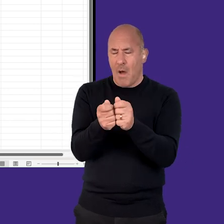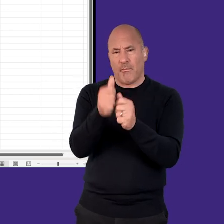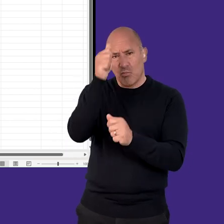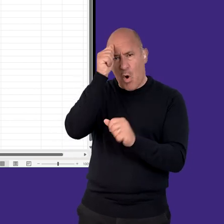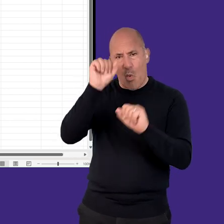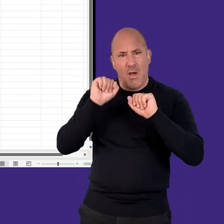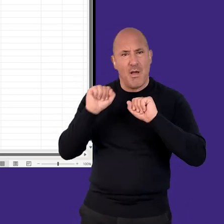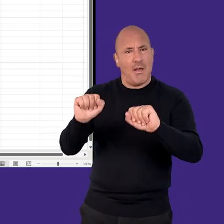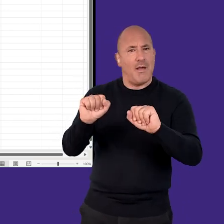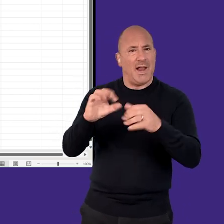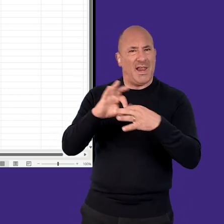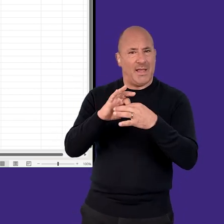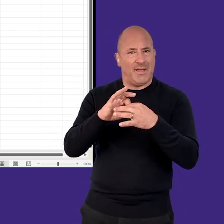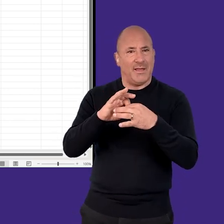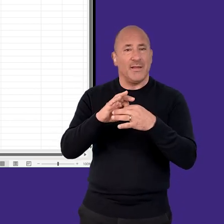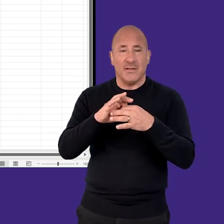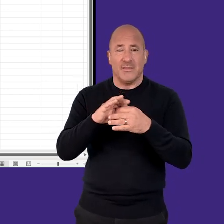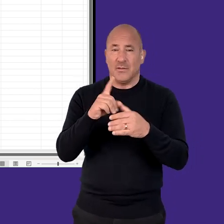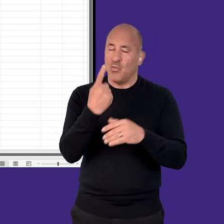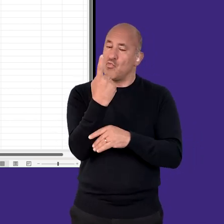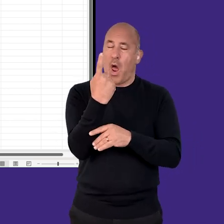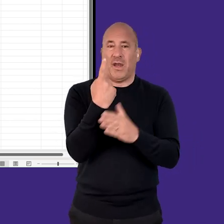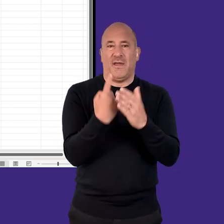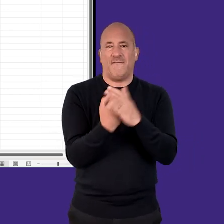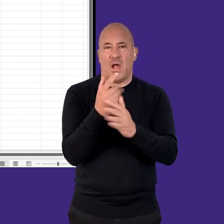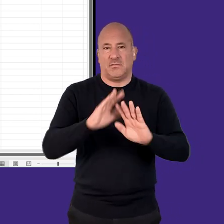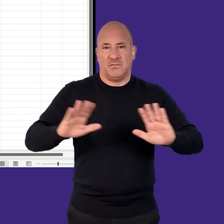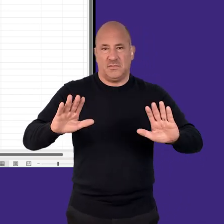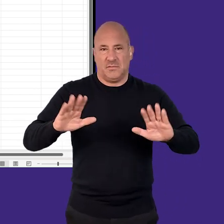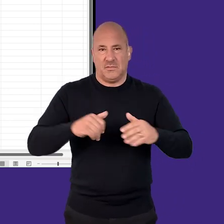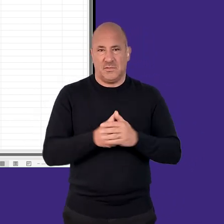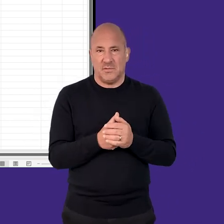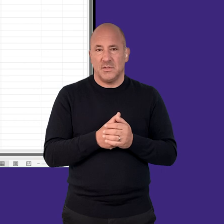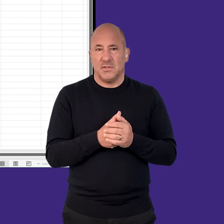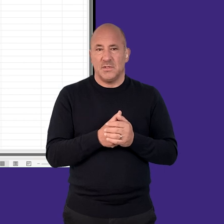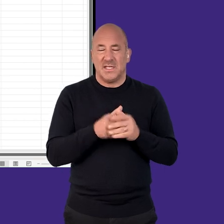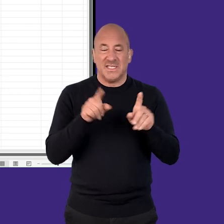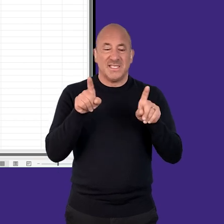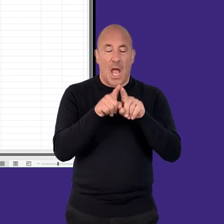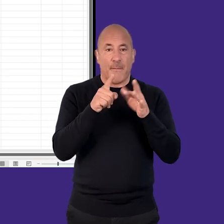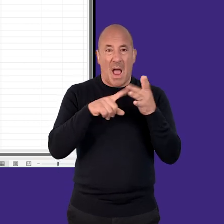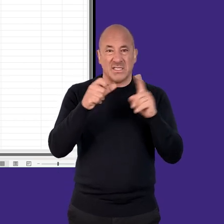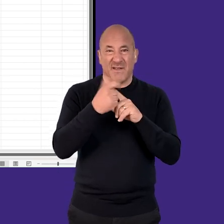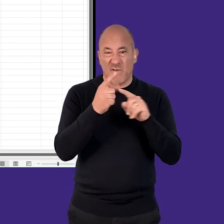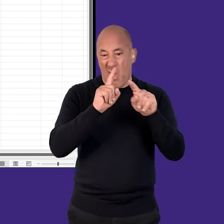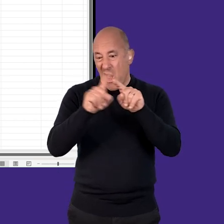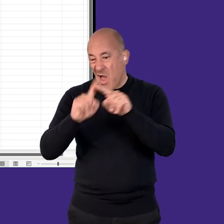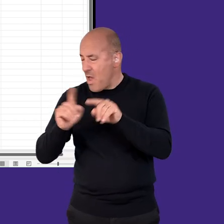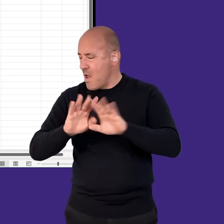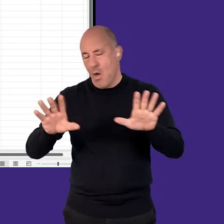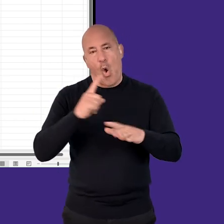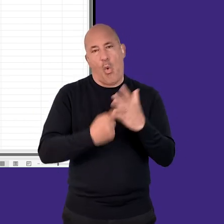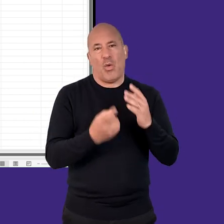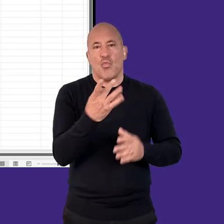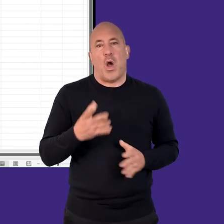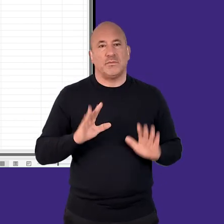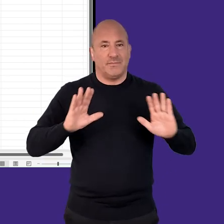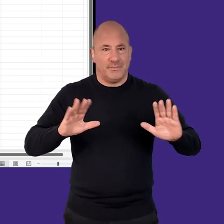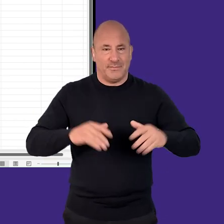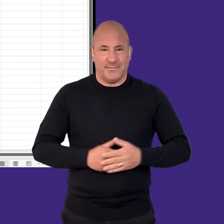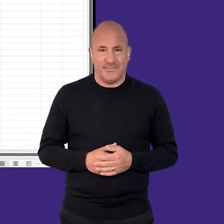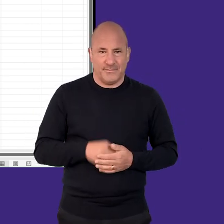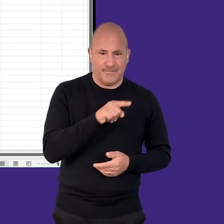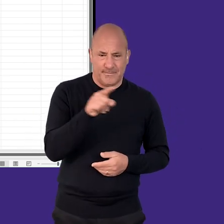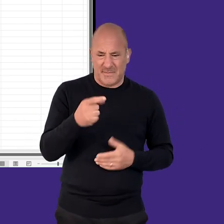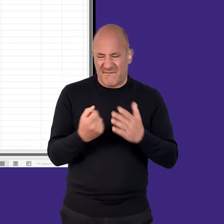on Illuminate. This should identify a single event only. Do not reuse the same event ID more than once.